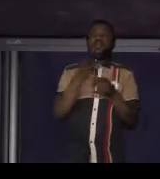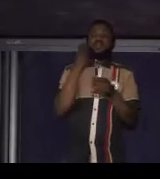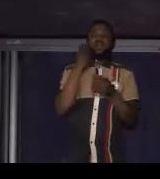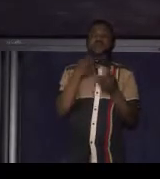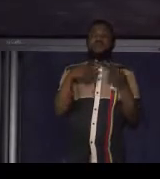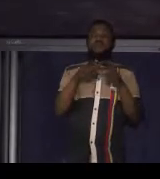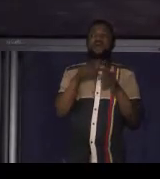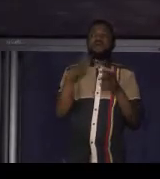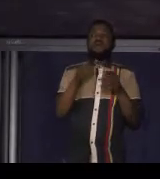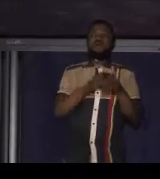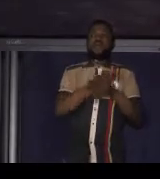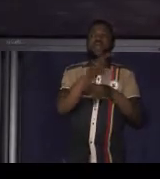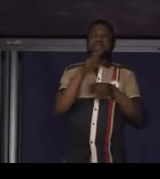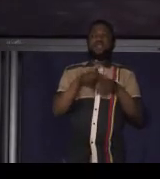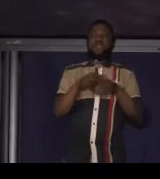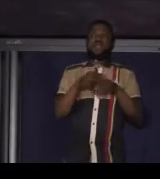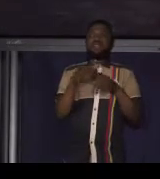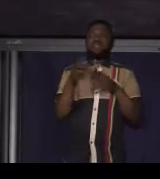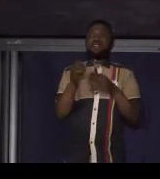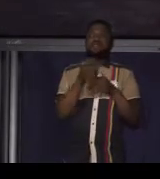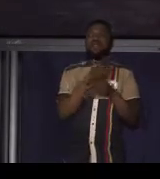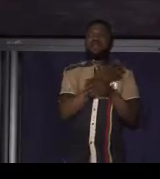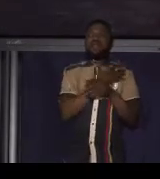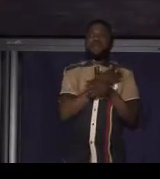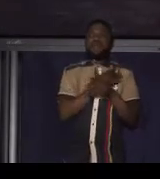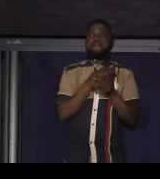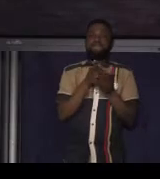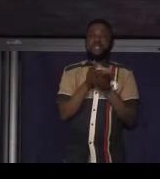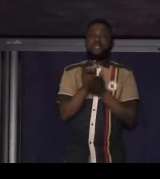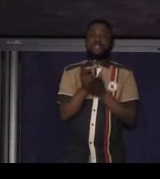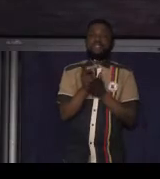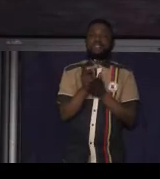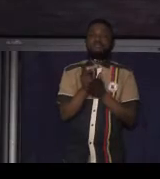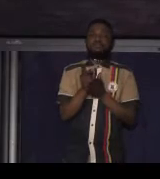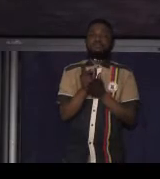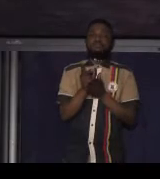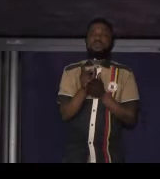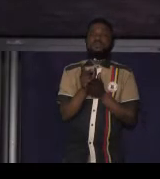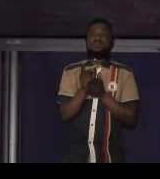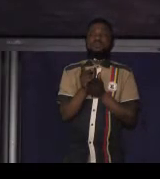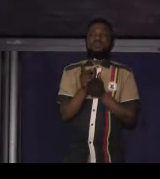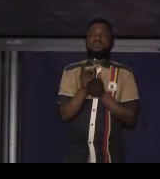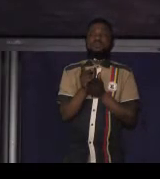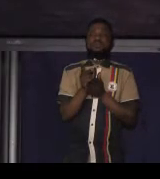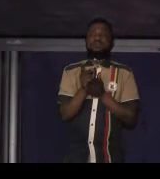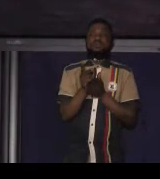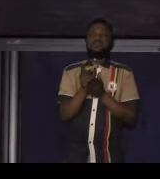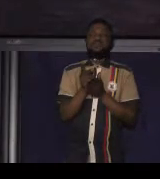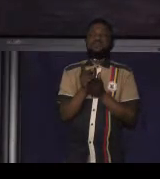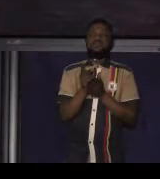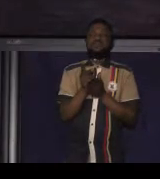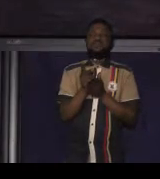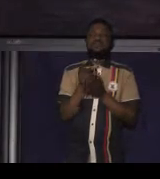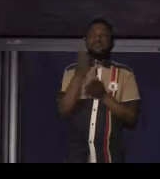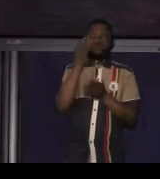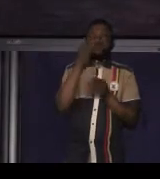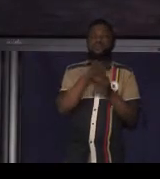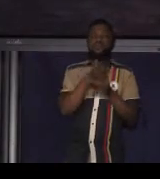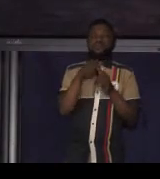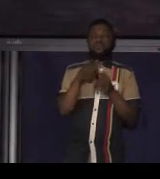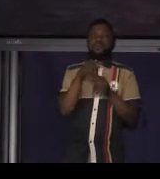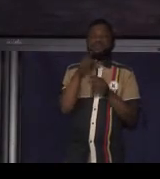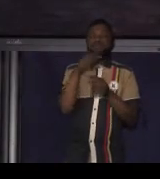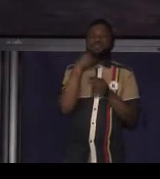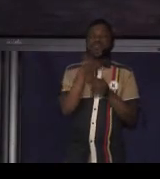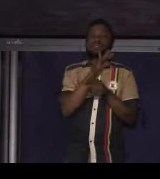let's look at values of nationalism and patriotism. Values of nationalism and patriotism.